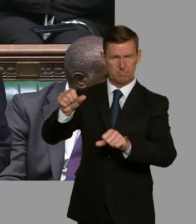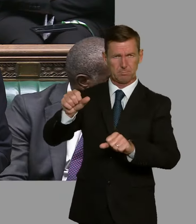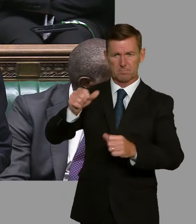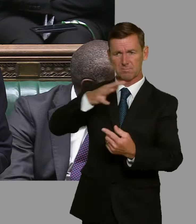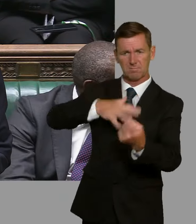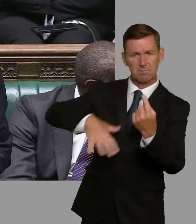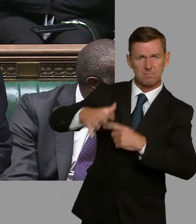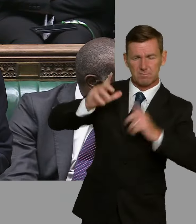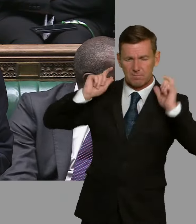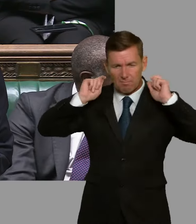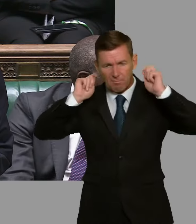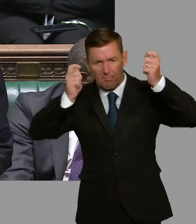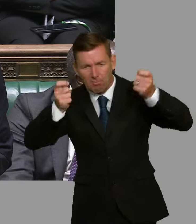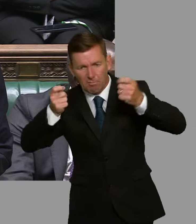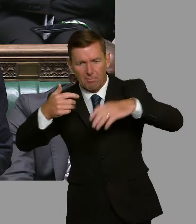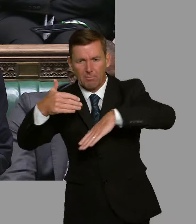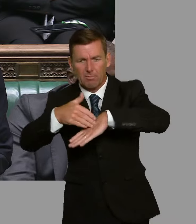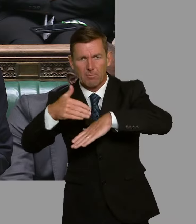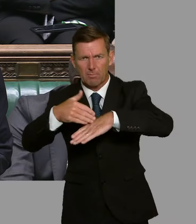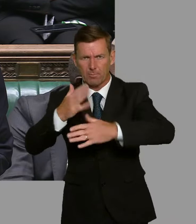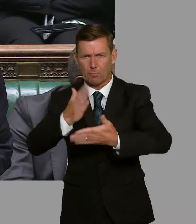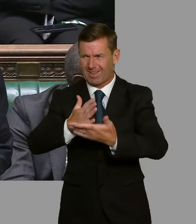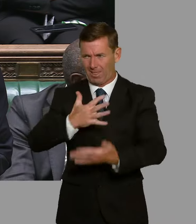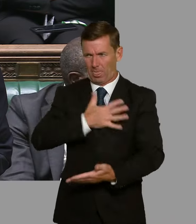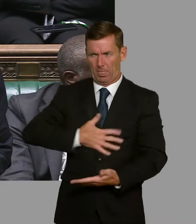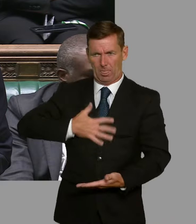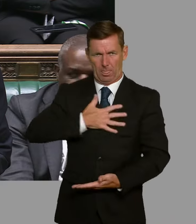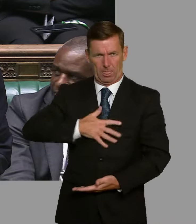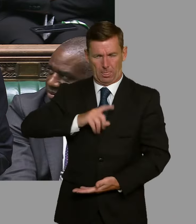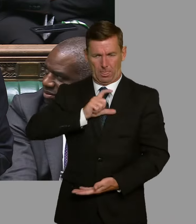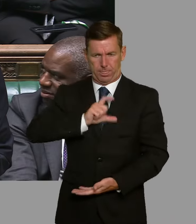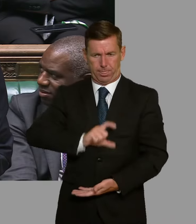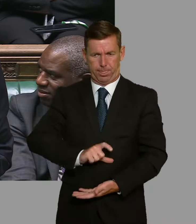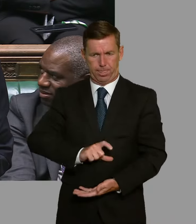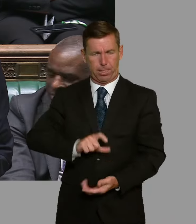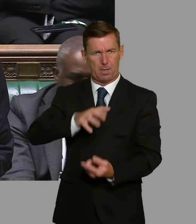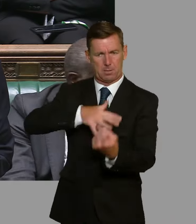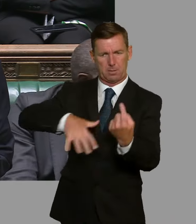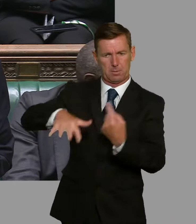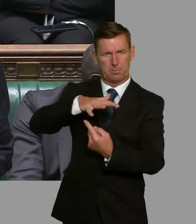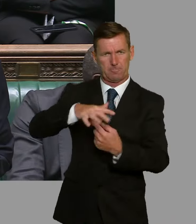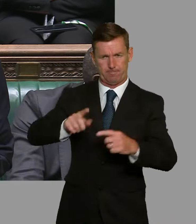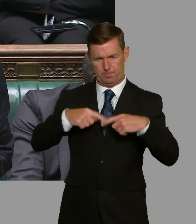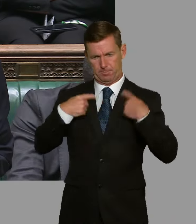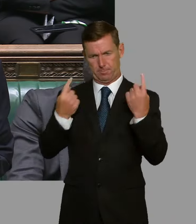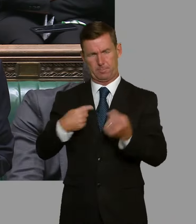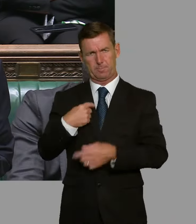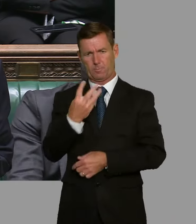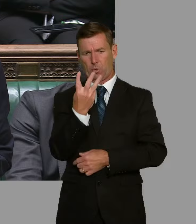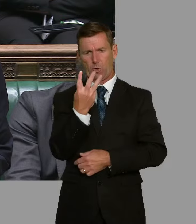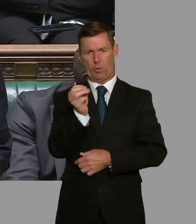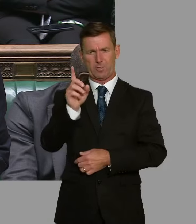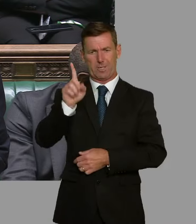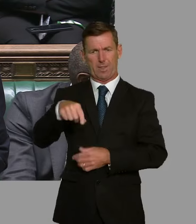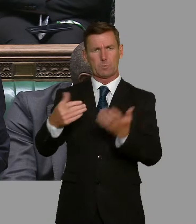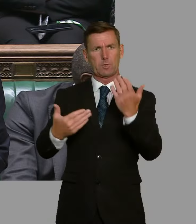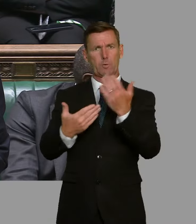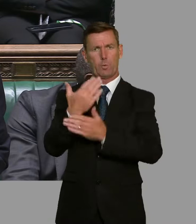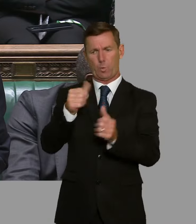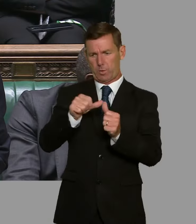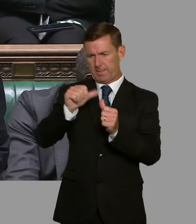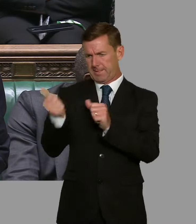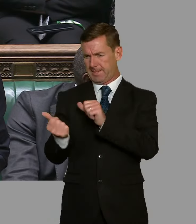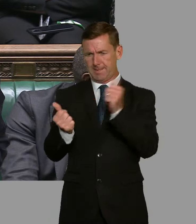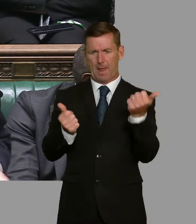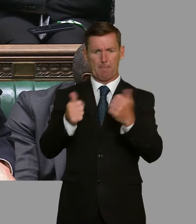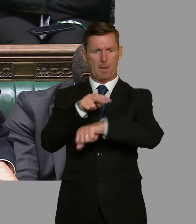communities, and that's why we're introducing 13,000 new neighbourhood police and giving them better powers, respect orders, so they can actually deal with what